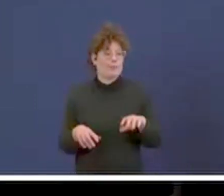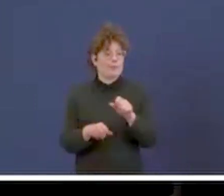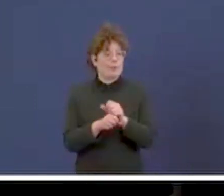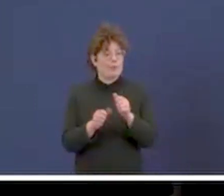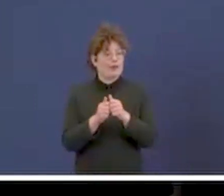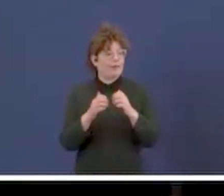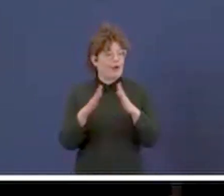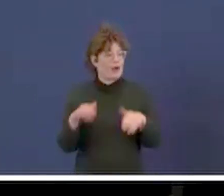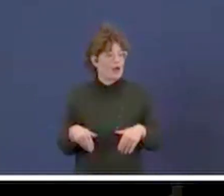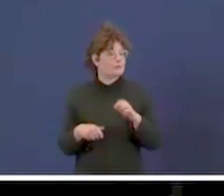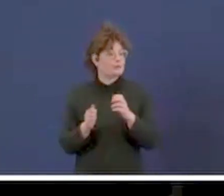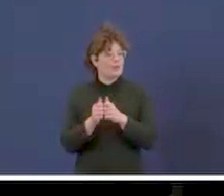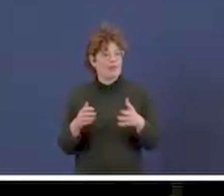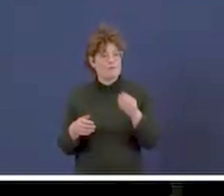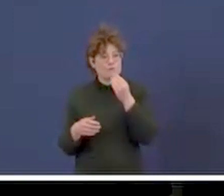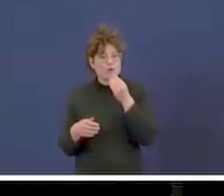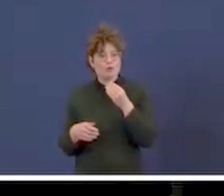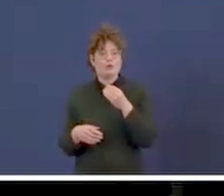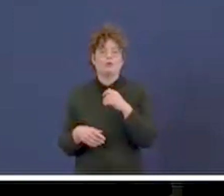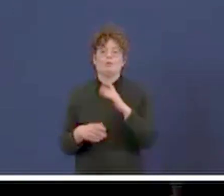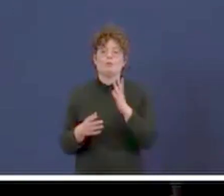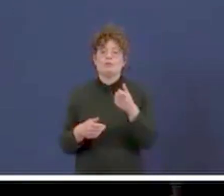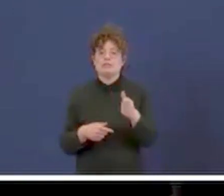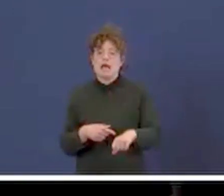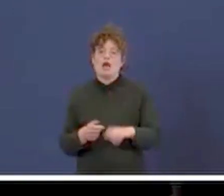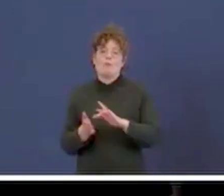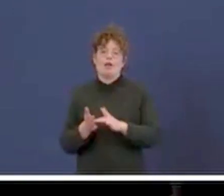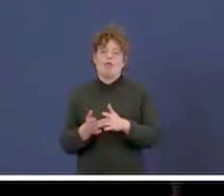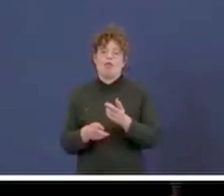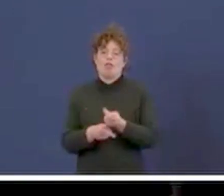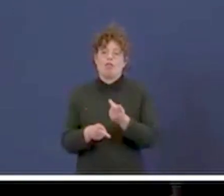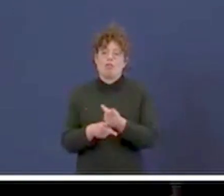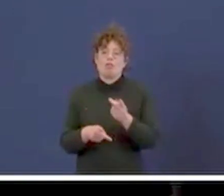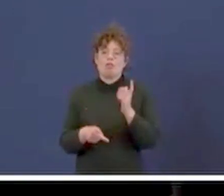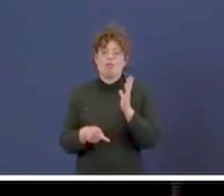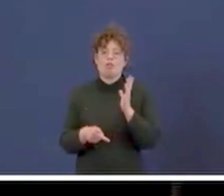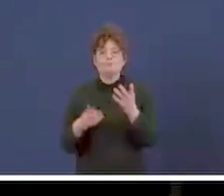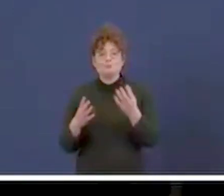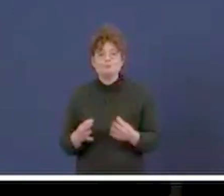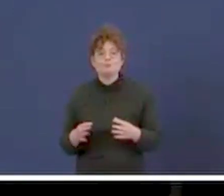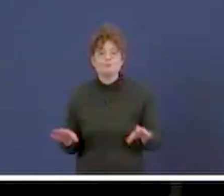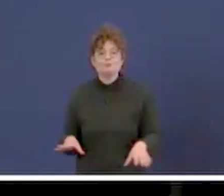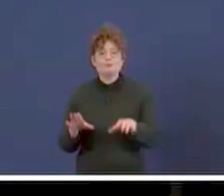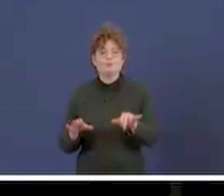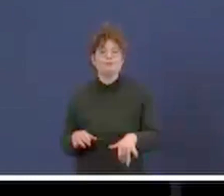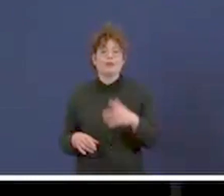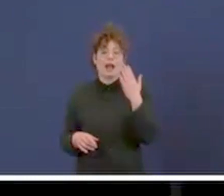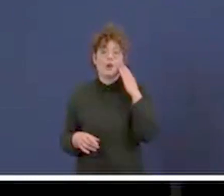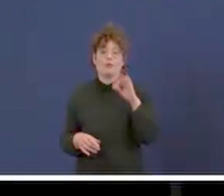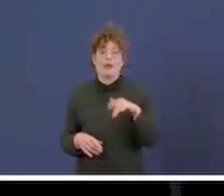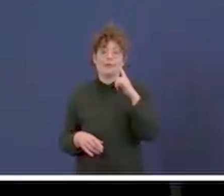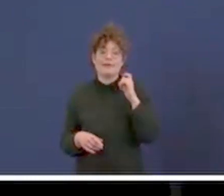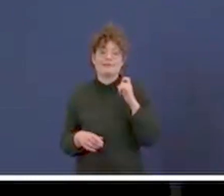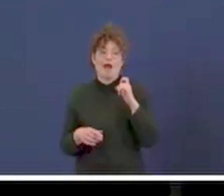roof over your head, without food in your mouth. We will deny you medical care. We will absolutely do that. And I know that because I administer the